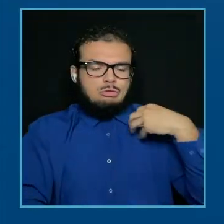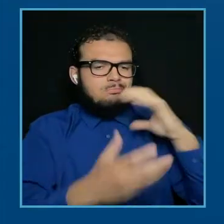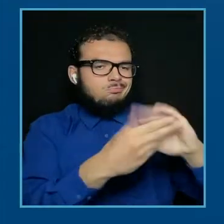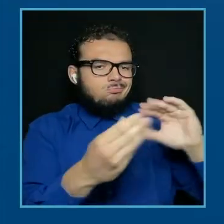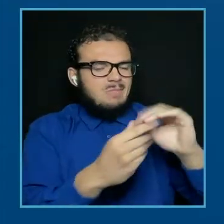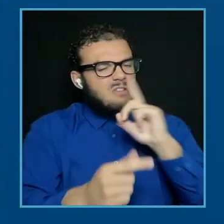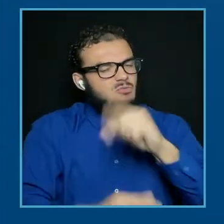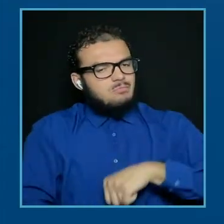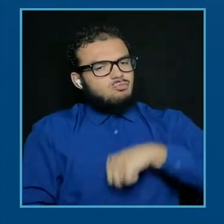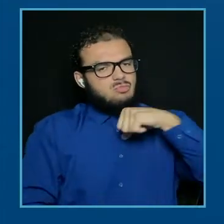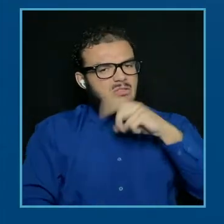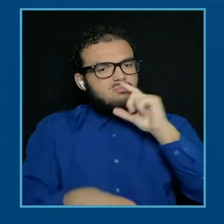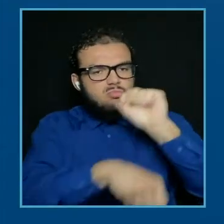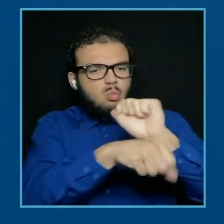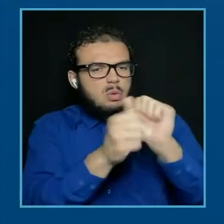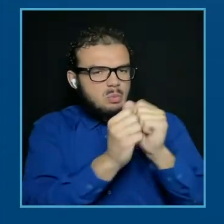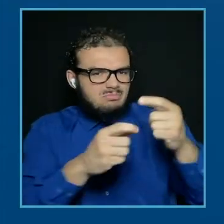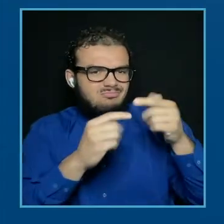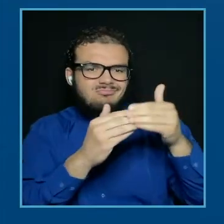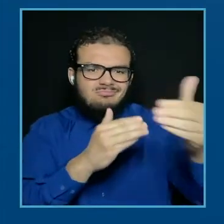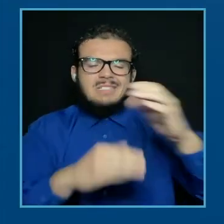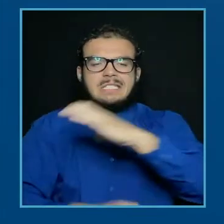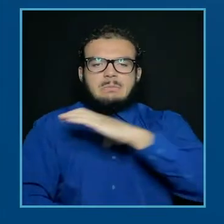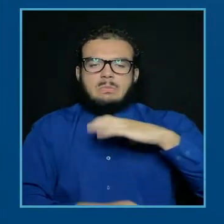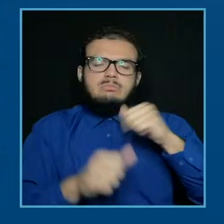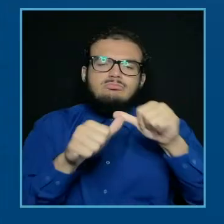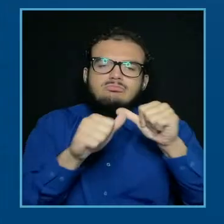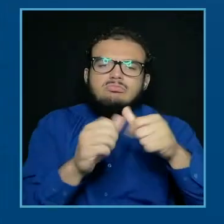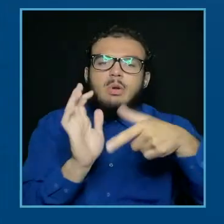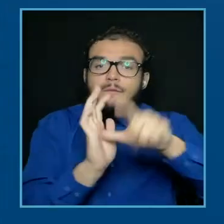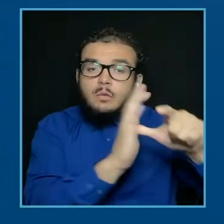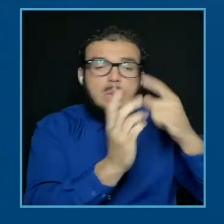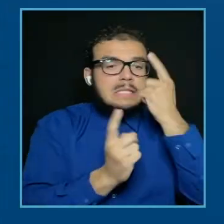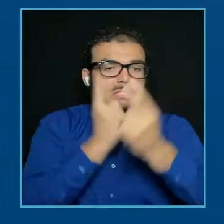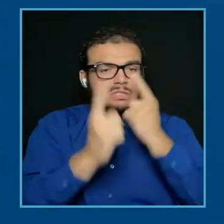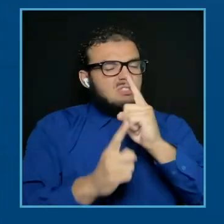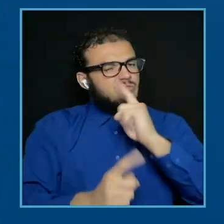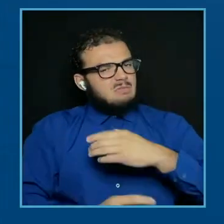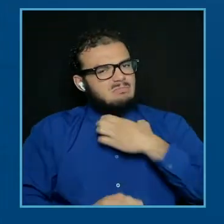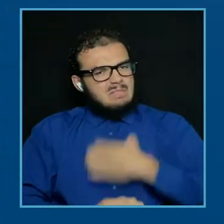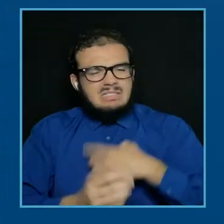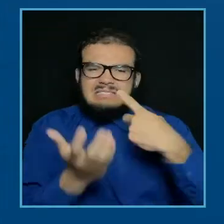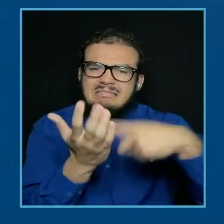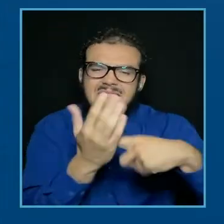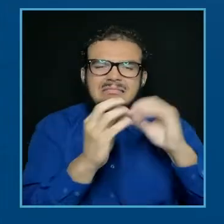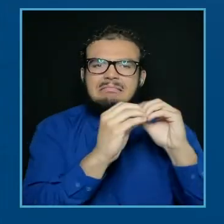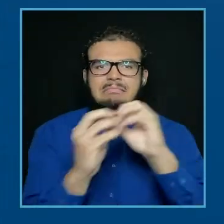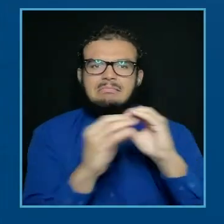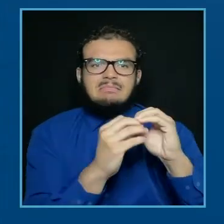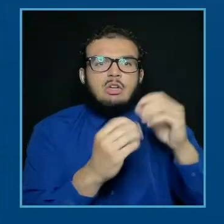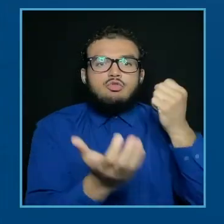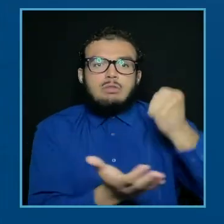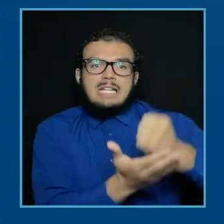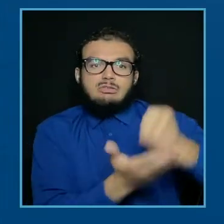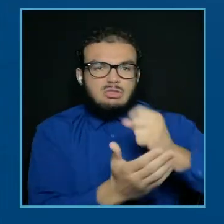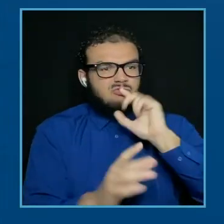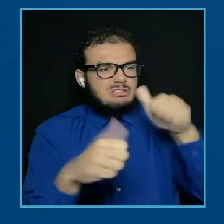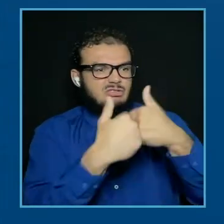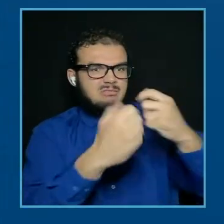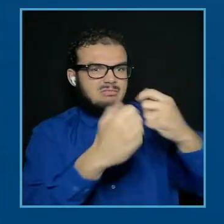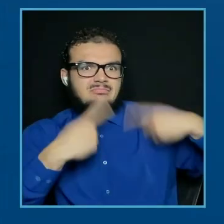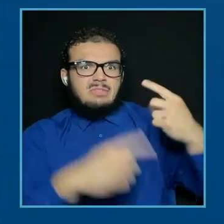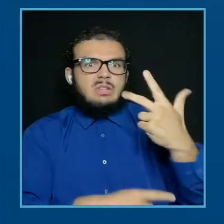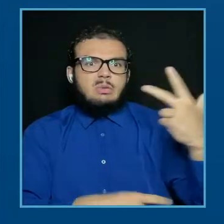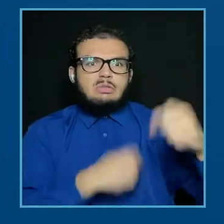to work with this committee as we reviewed, considered, and passionately debated credentials challenges these last 3.5